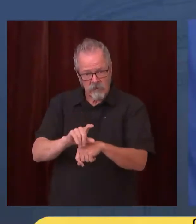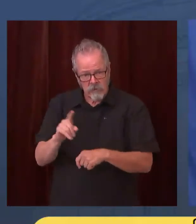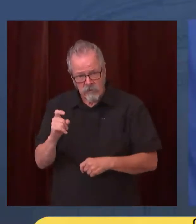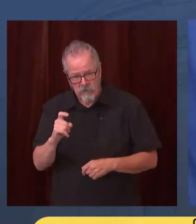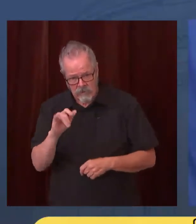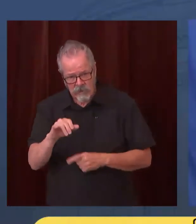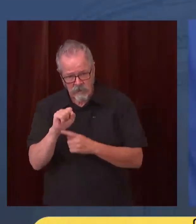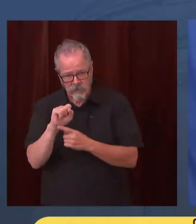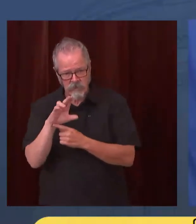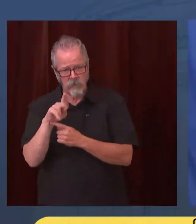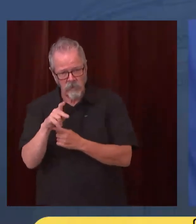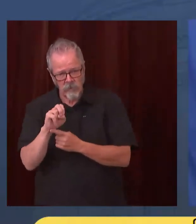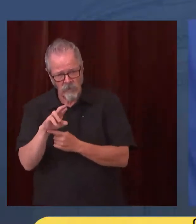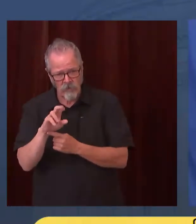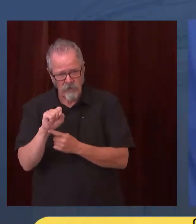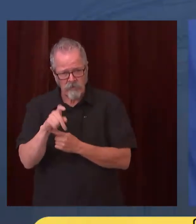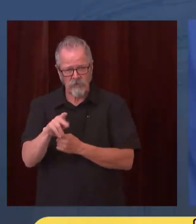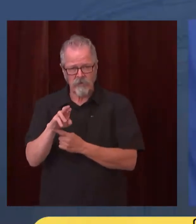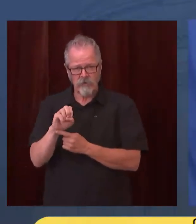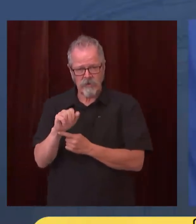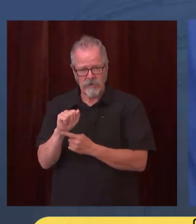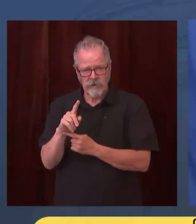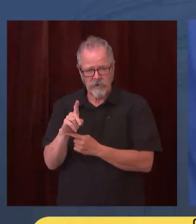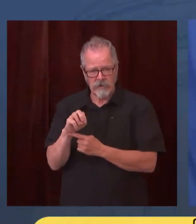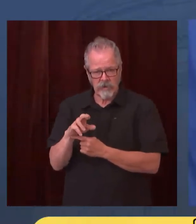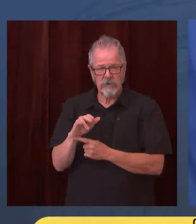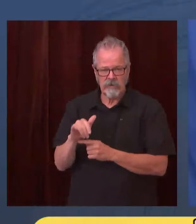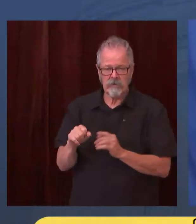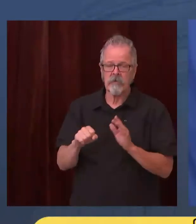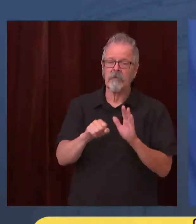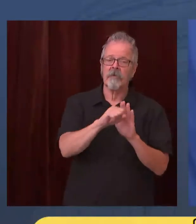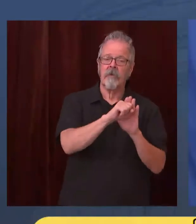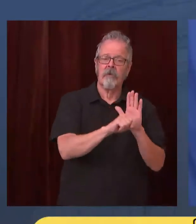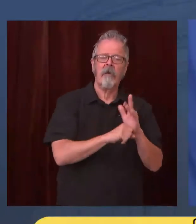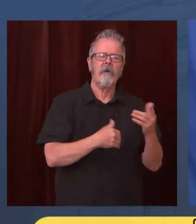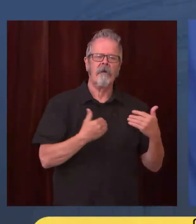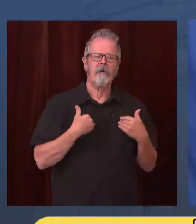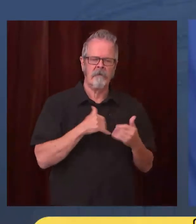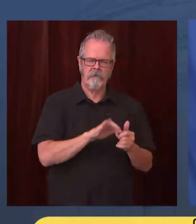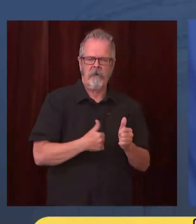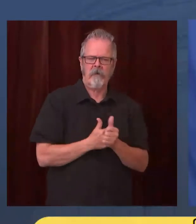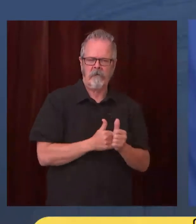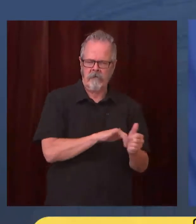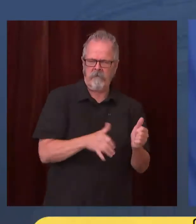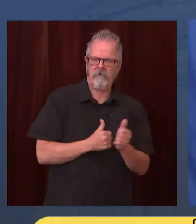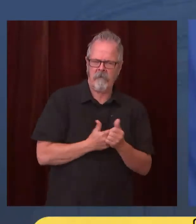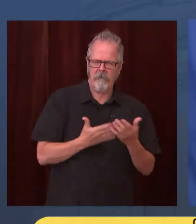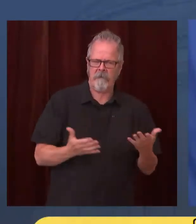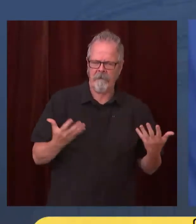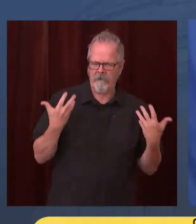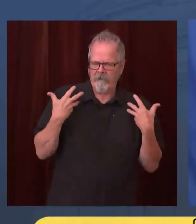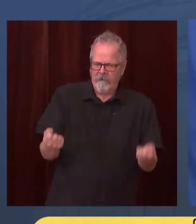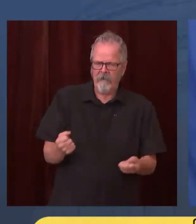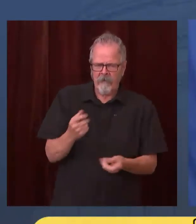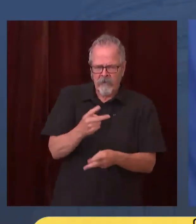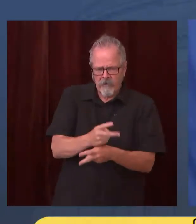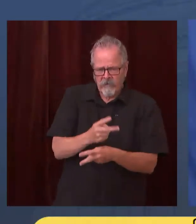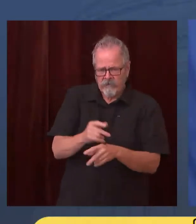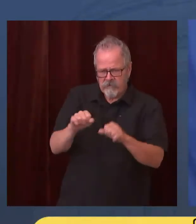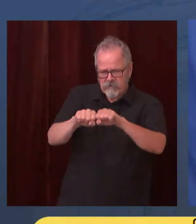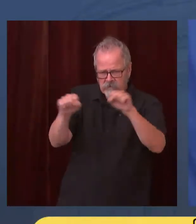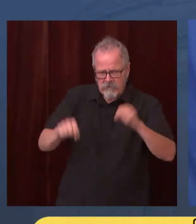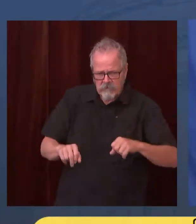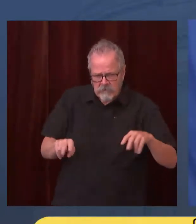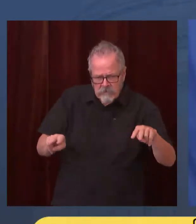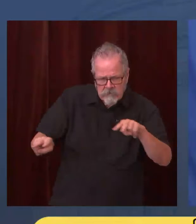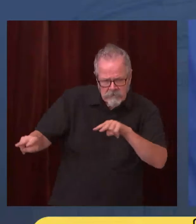healthcare system. But again, as I've said before, it's like a rubber band. If you stretch a rubber band, eventually the rubber band breaks. And we want to make